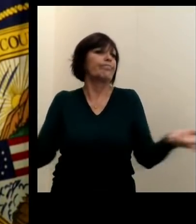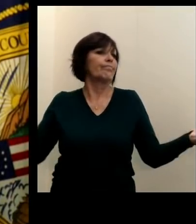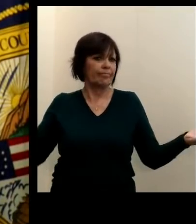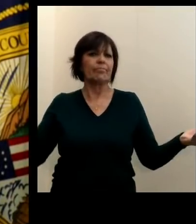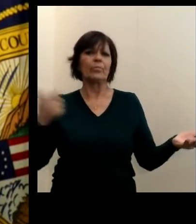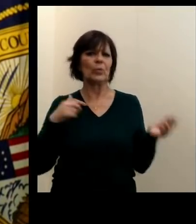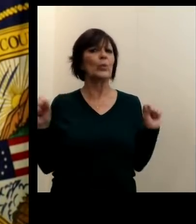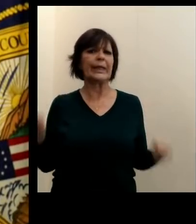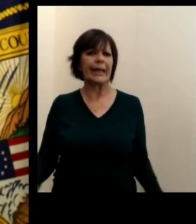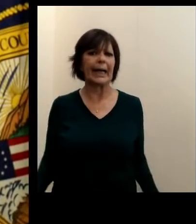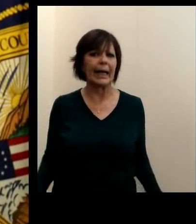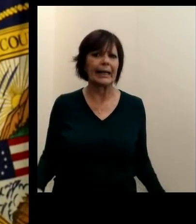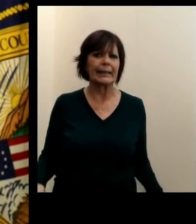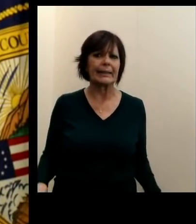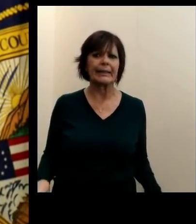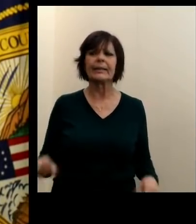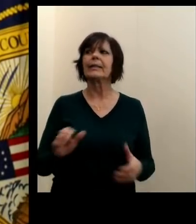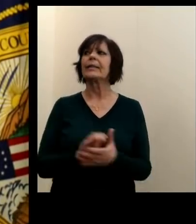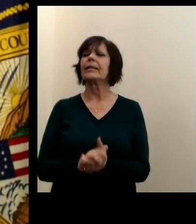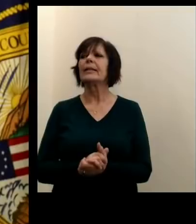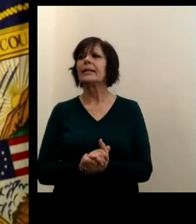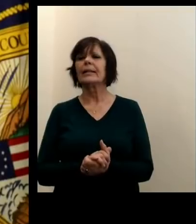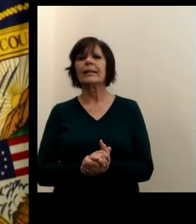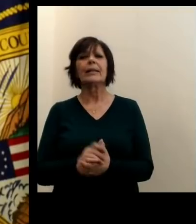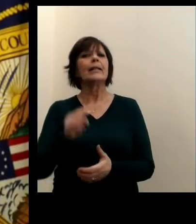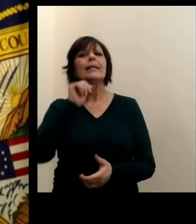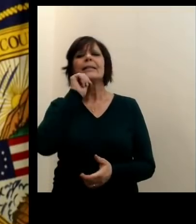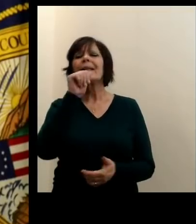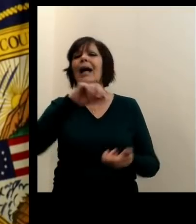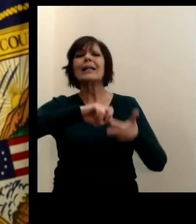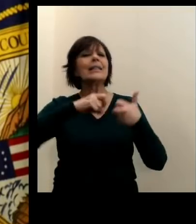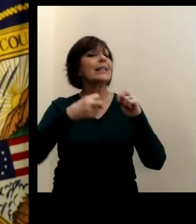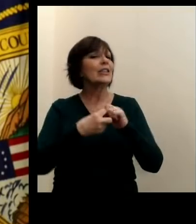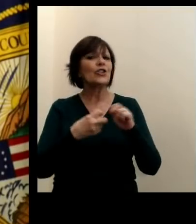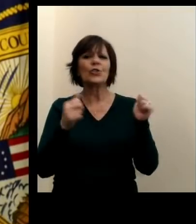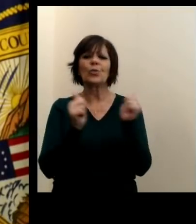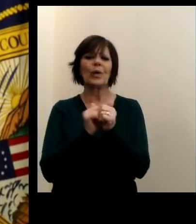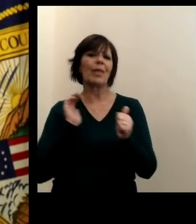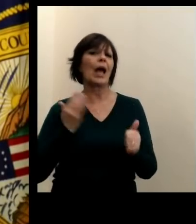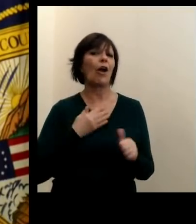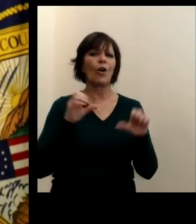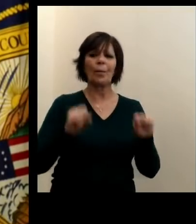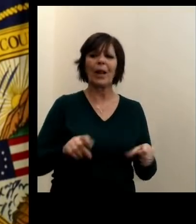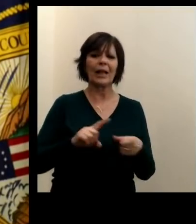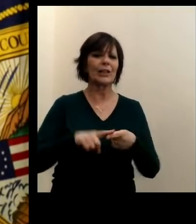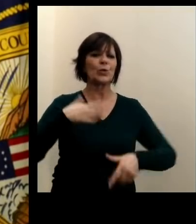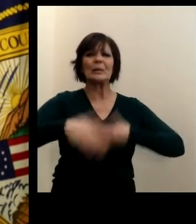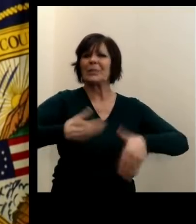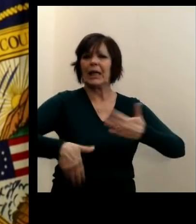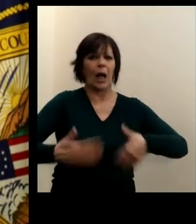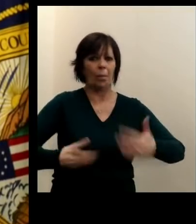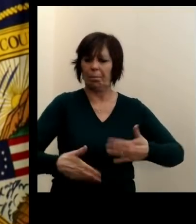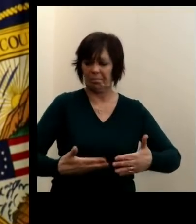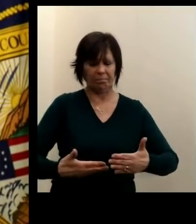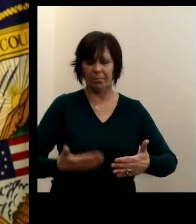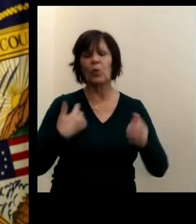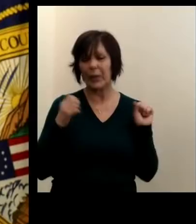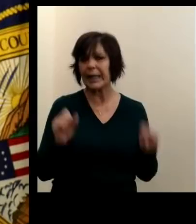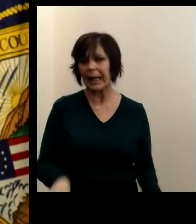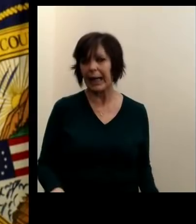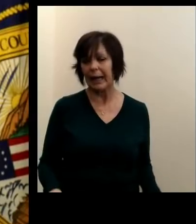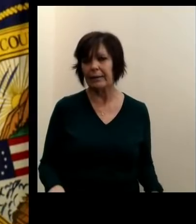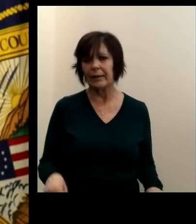scheme of it later in the summer. It is not an issue with regards to our ability to ramp up. We have them identified. We have the